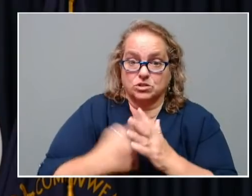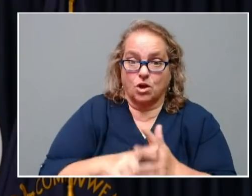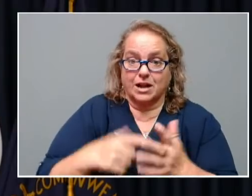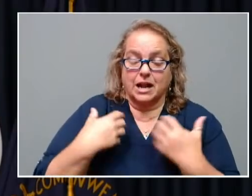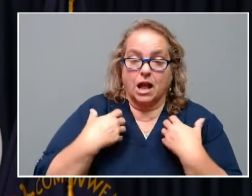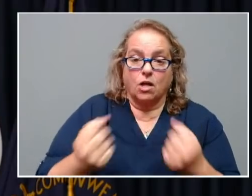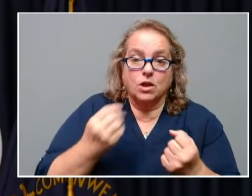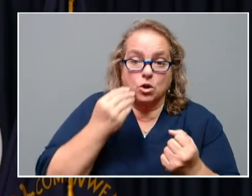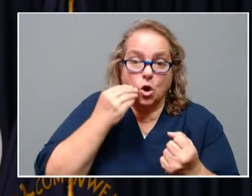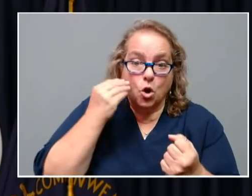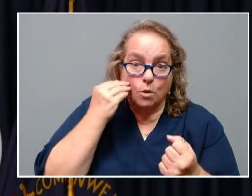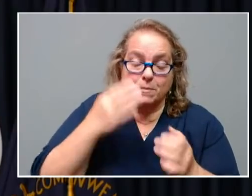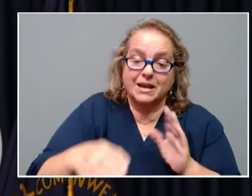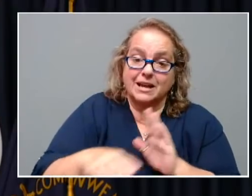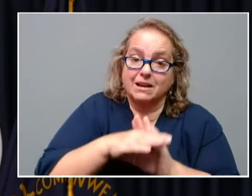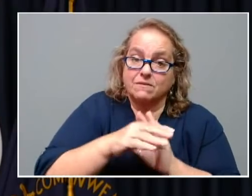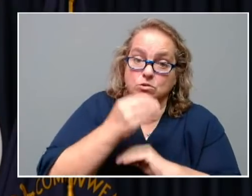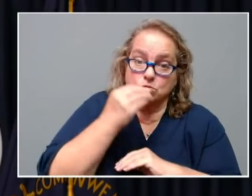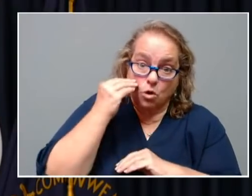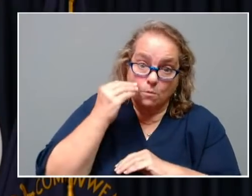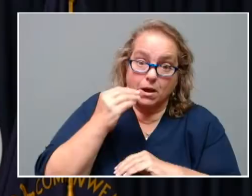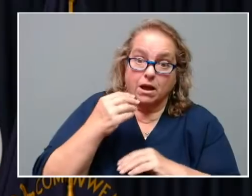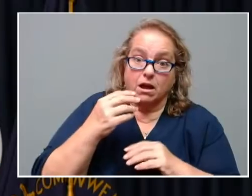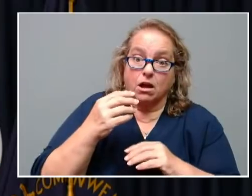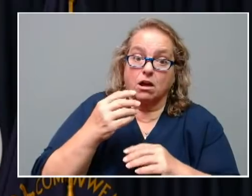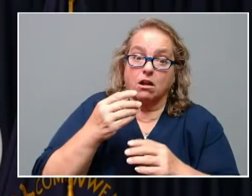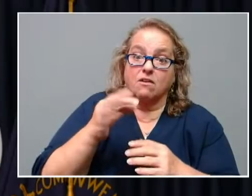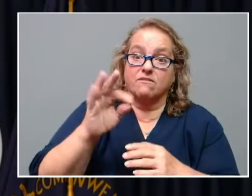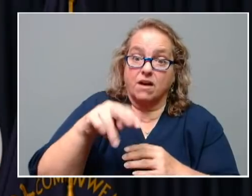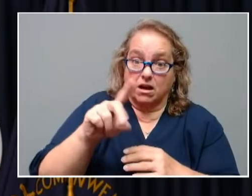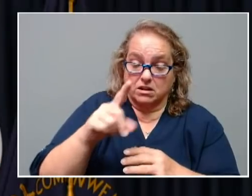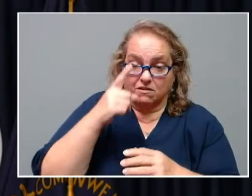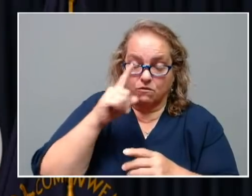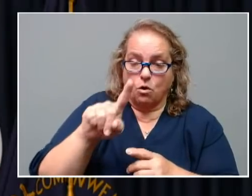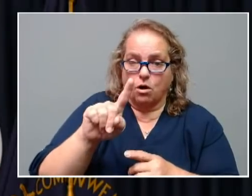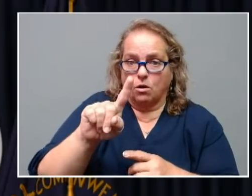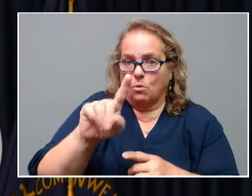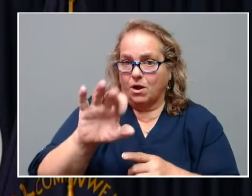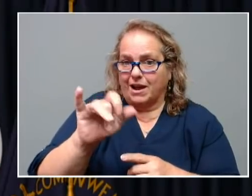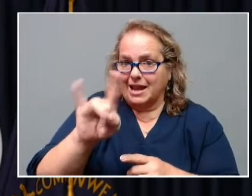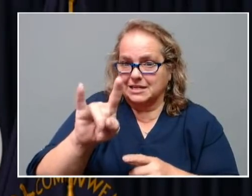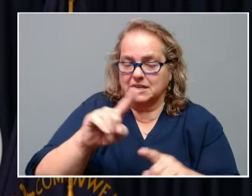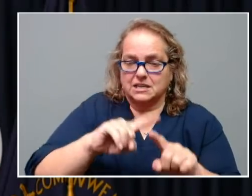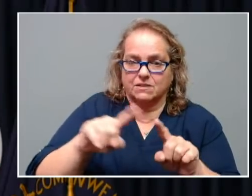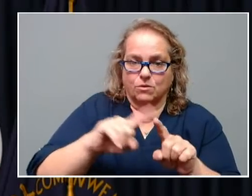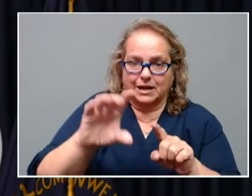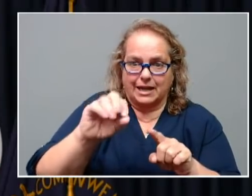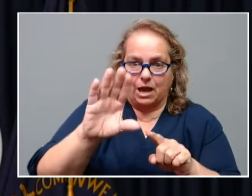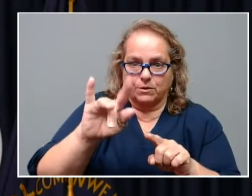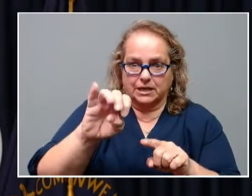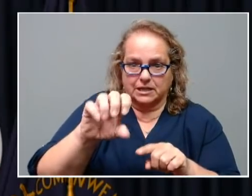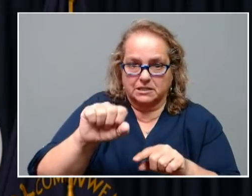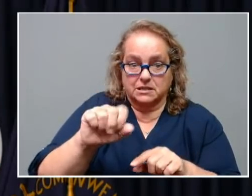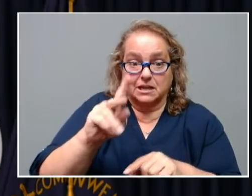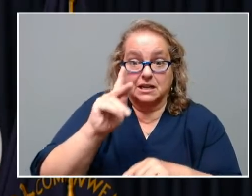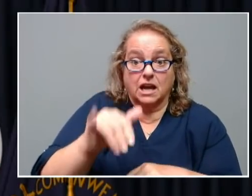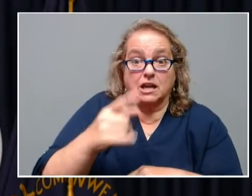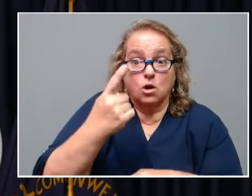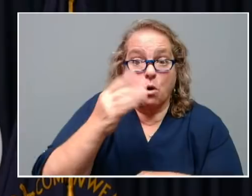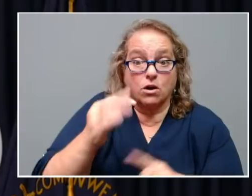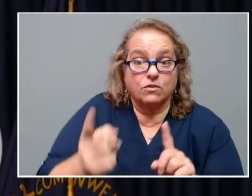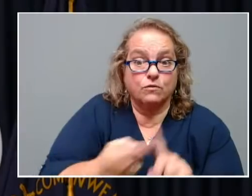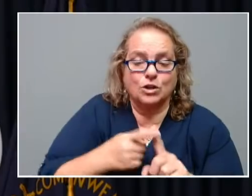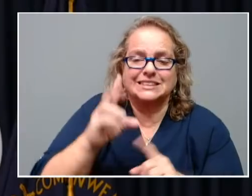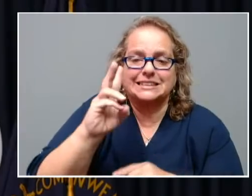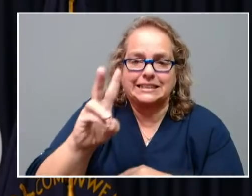with $264 million for the 118 other counties. Kentucky is one of the first 6 states to launch the program because you can't